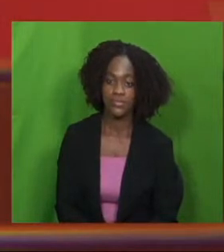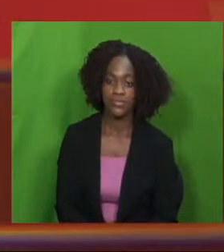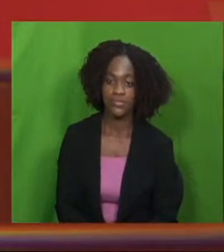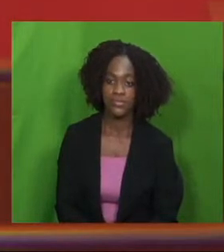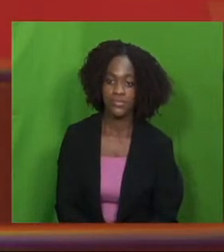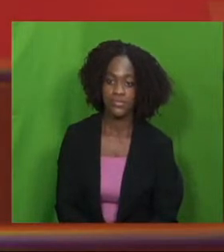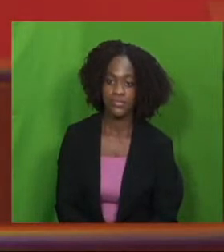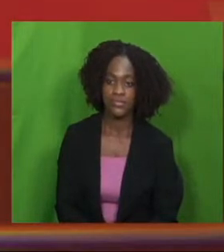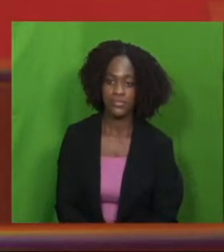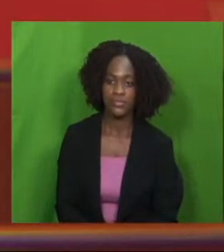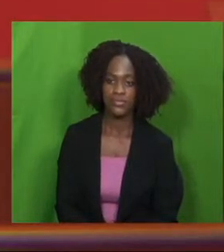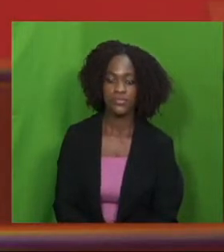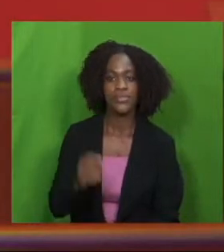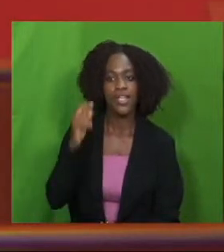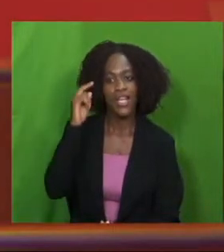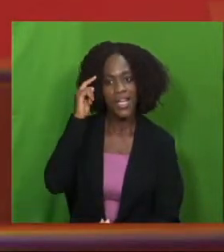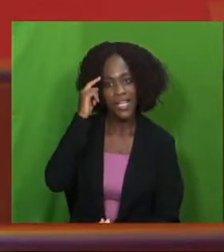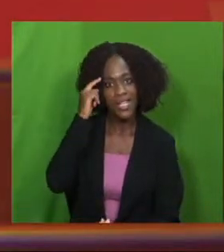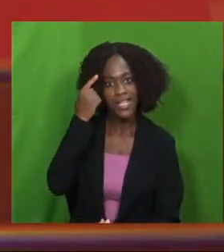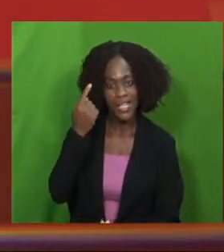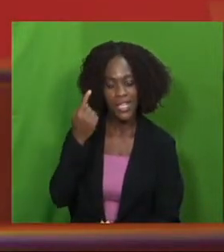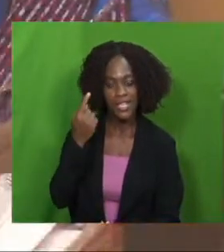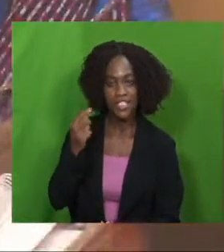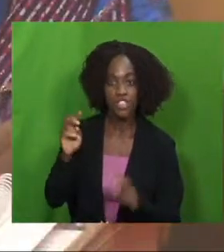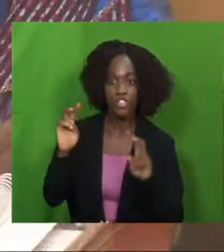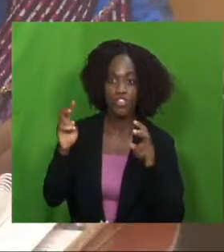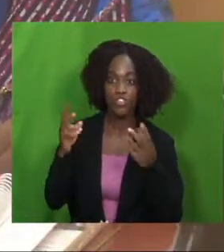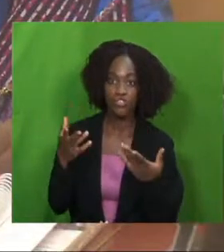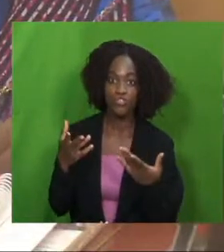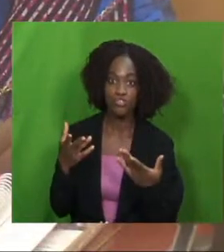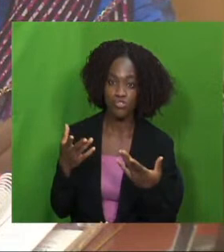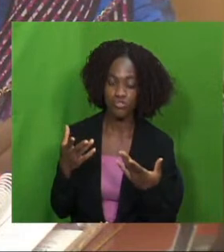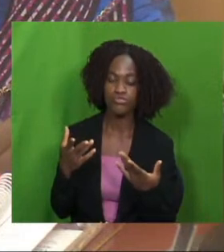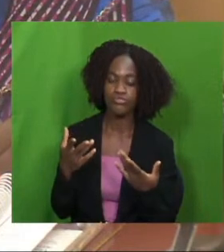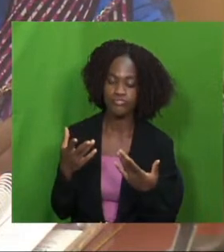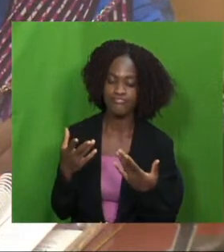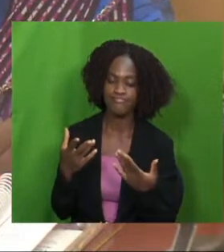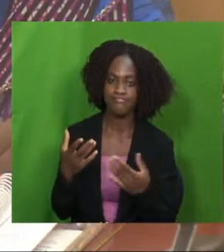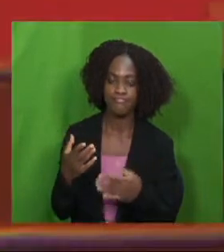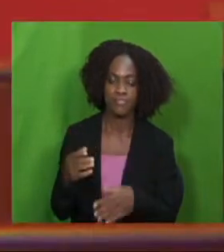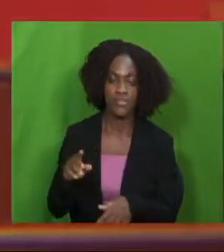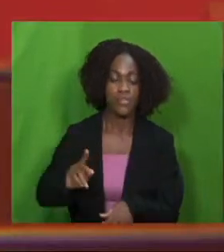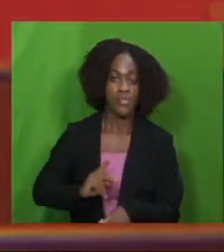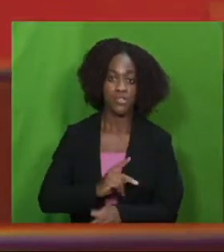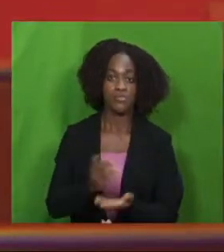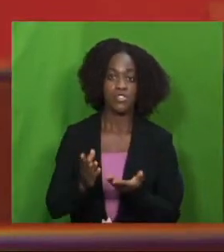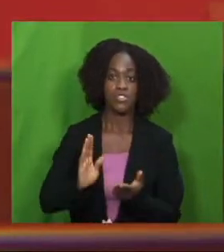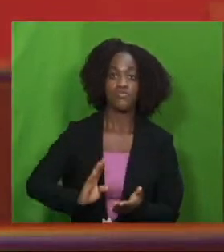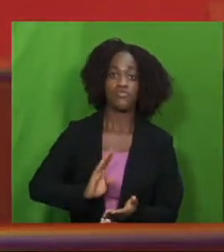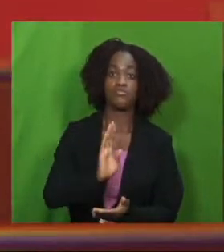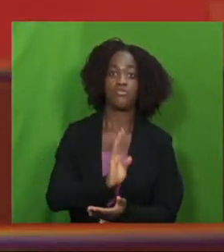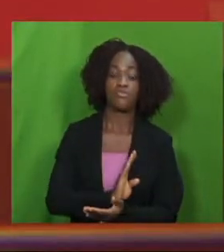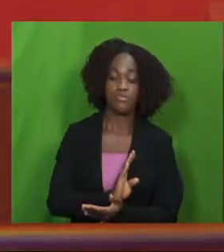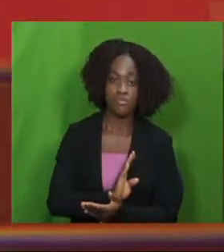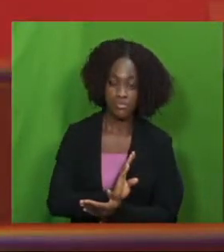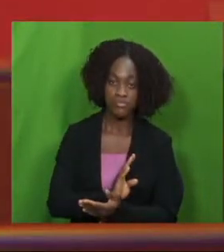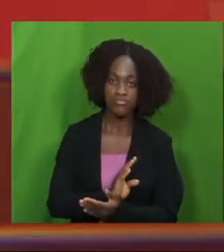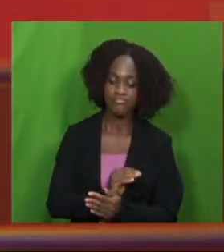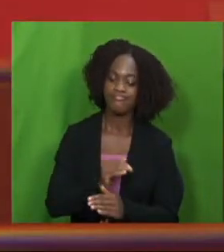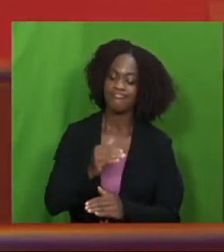I think it's a matter that is before the Parliamentary Service Board. The process is gone